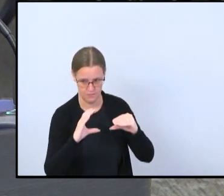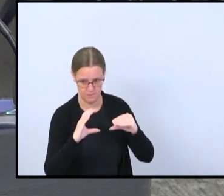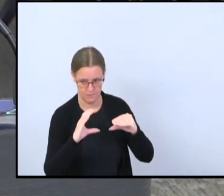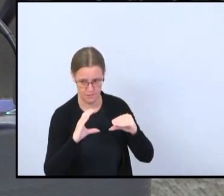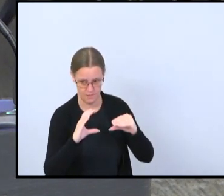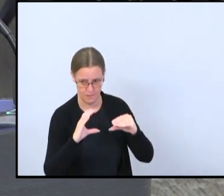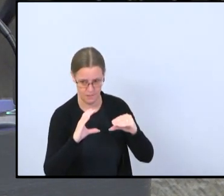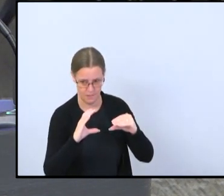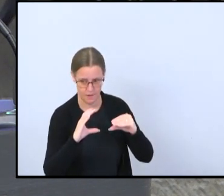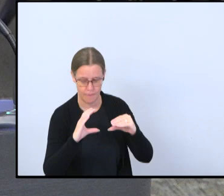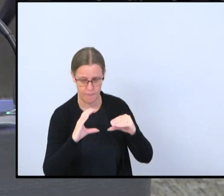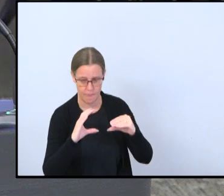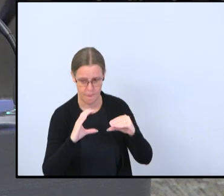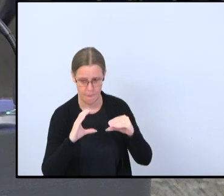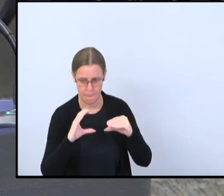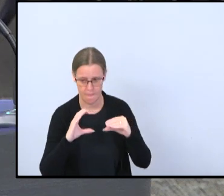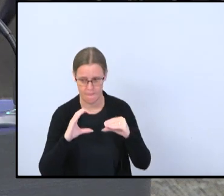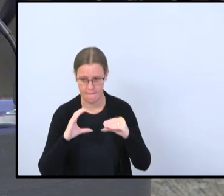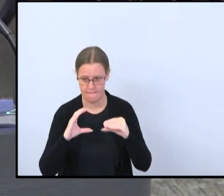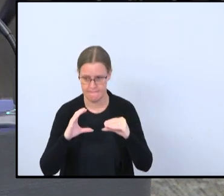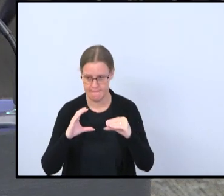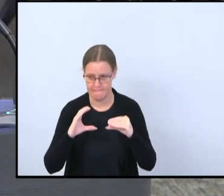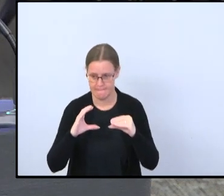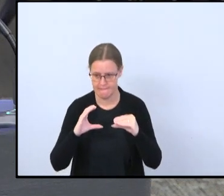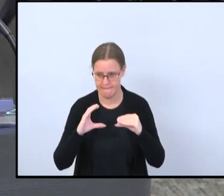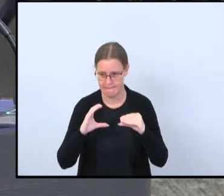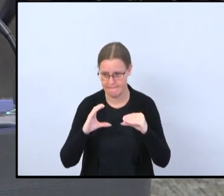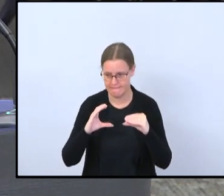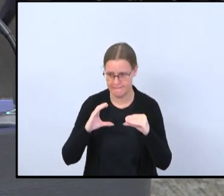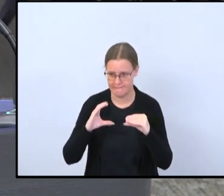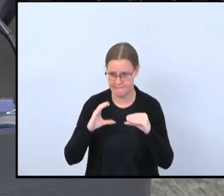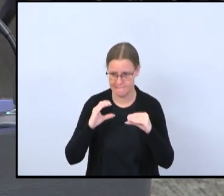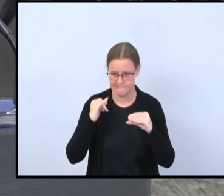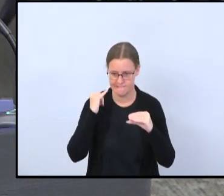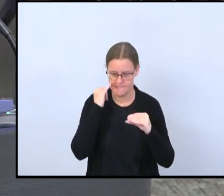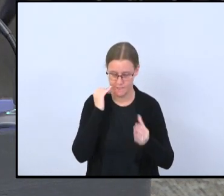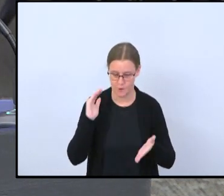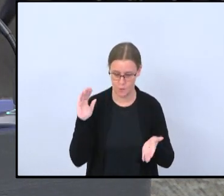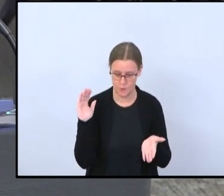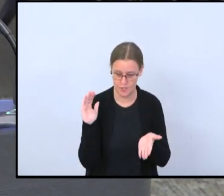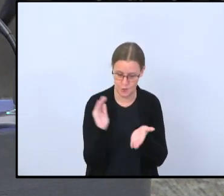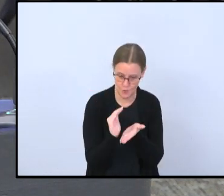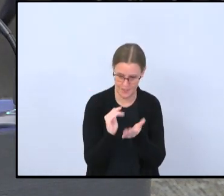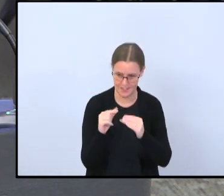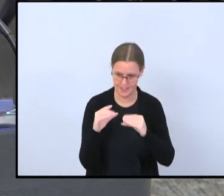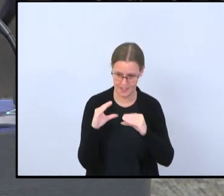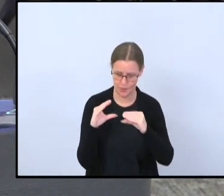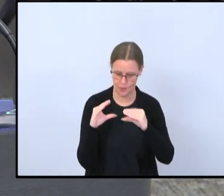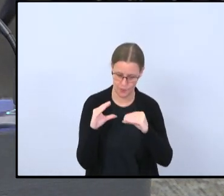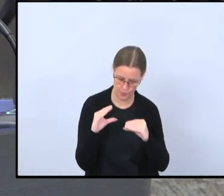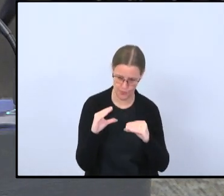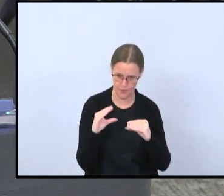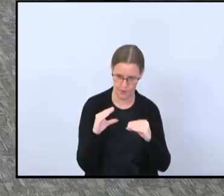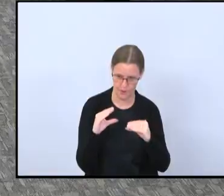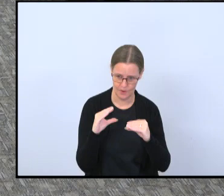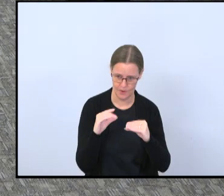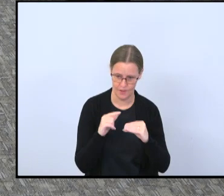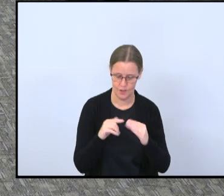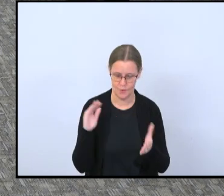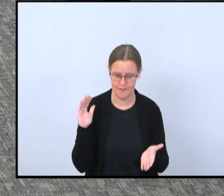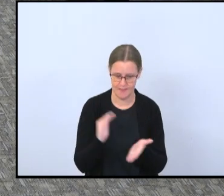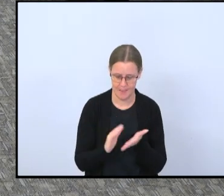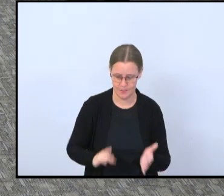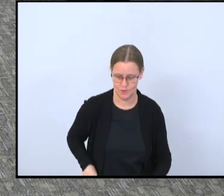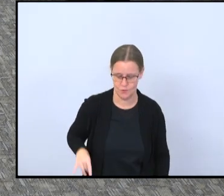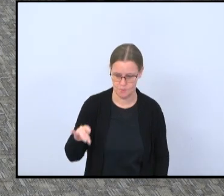reduces the amount of, reduces a reduction, does that make sense? If it reduces that, then we have less to spend, right?